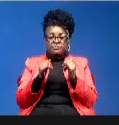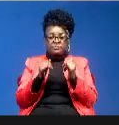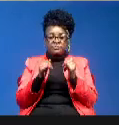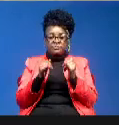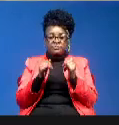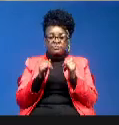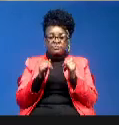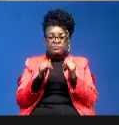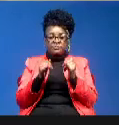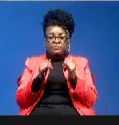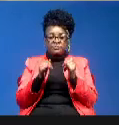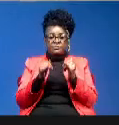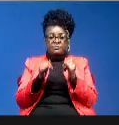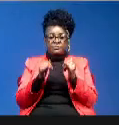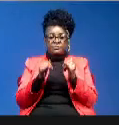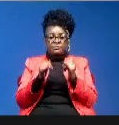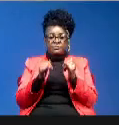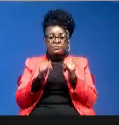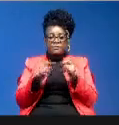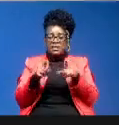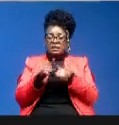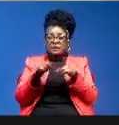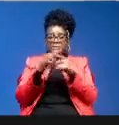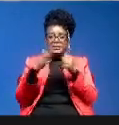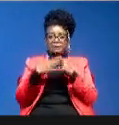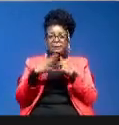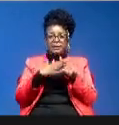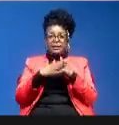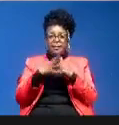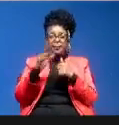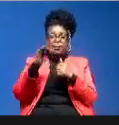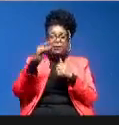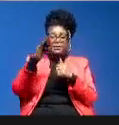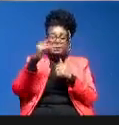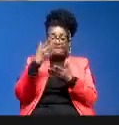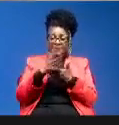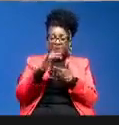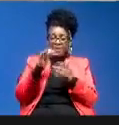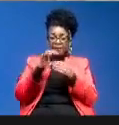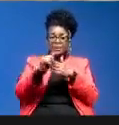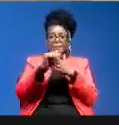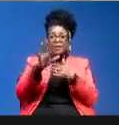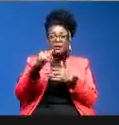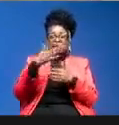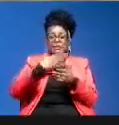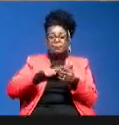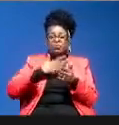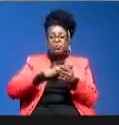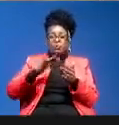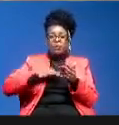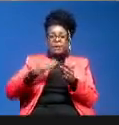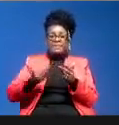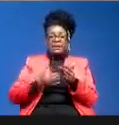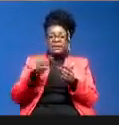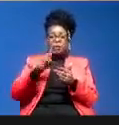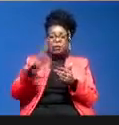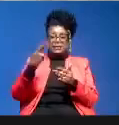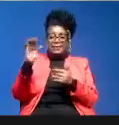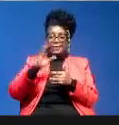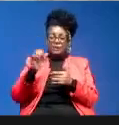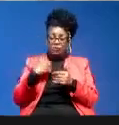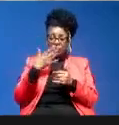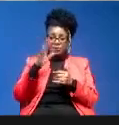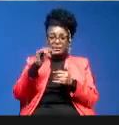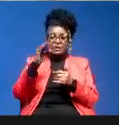Under the sweltering sun in September, Geti Lempate leads dozens of Samburu women at Westgate Community